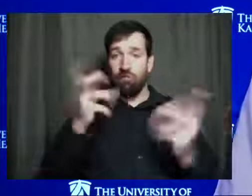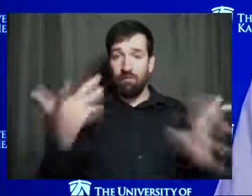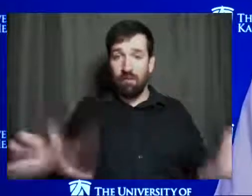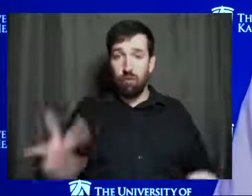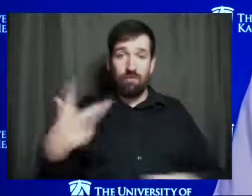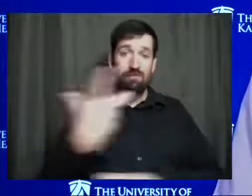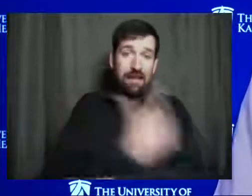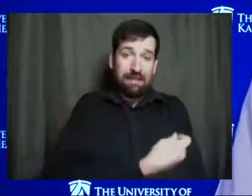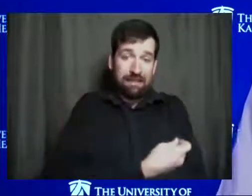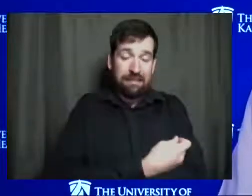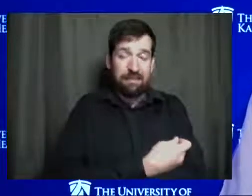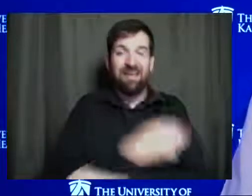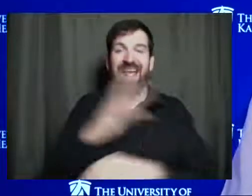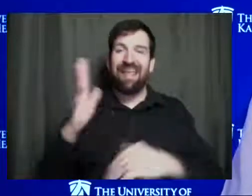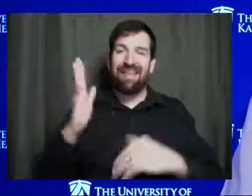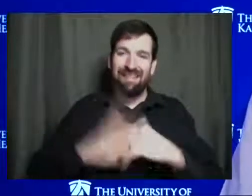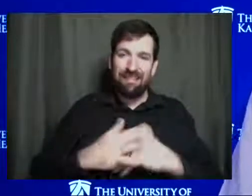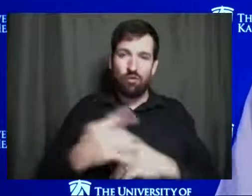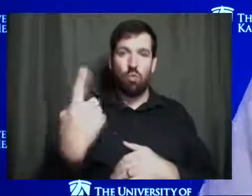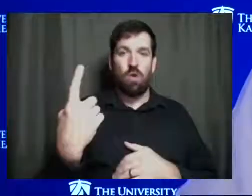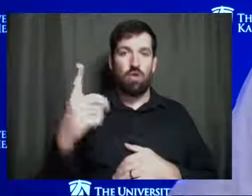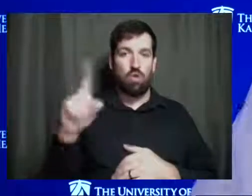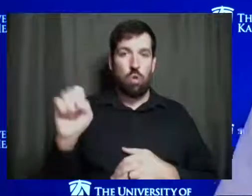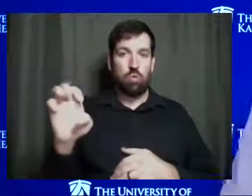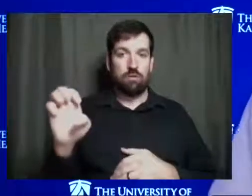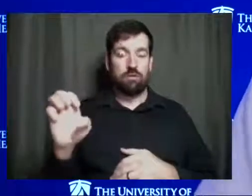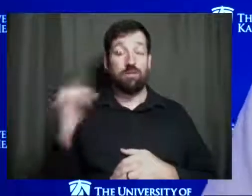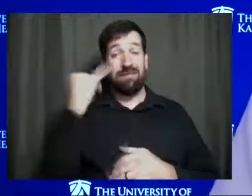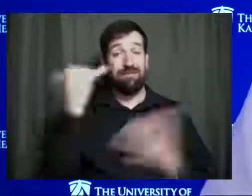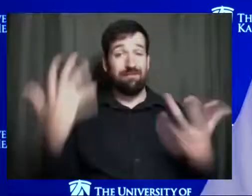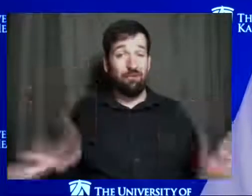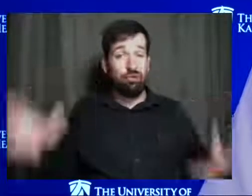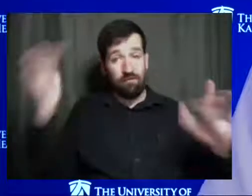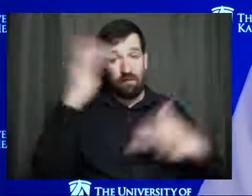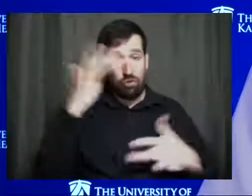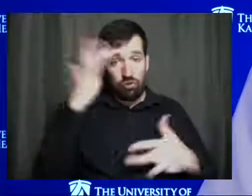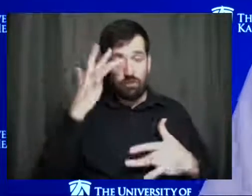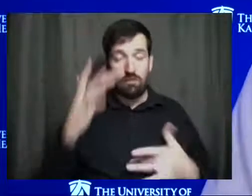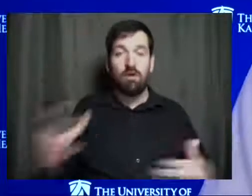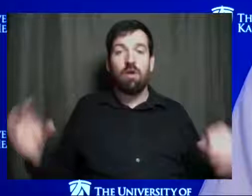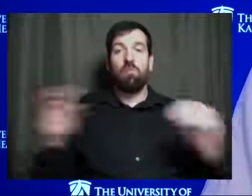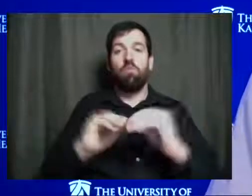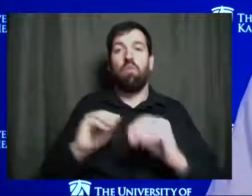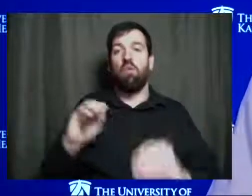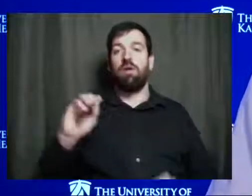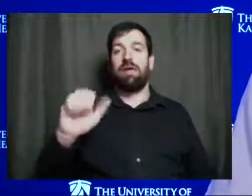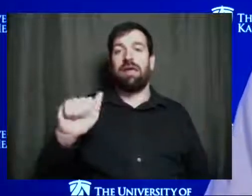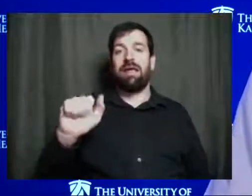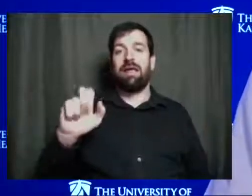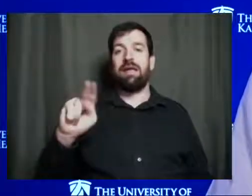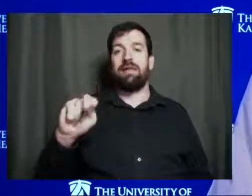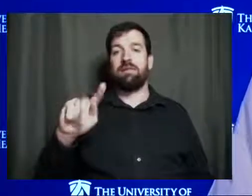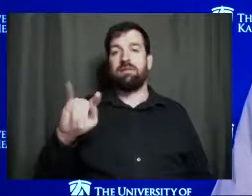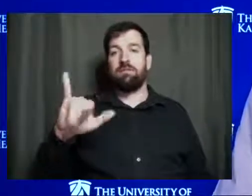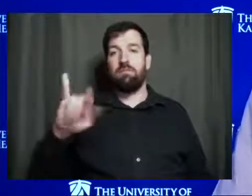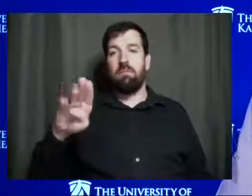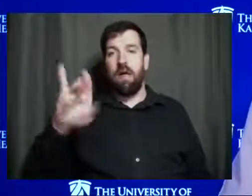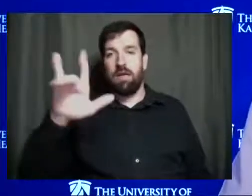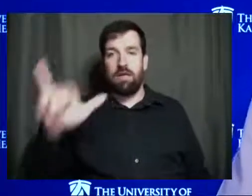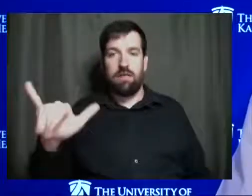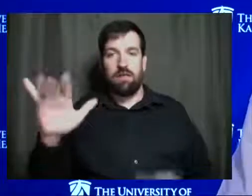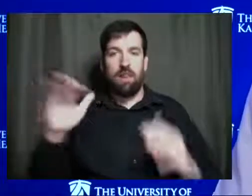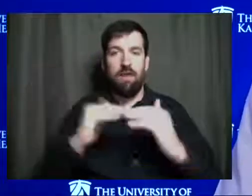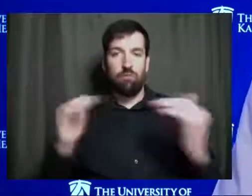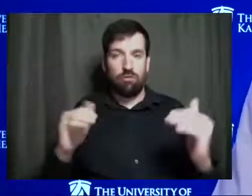one dose after infection do have higher antibody levels, at least, compared to people who just